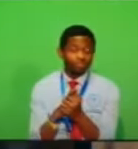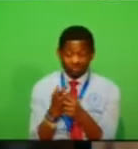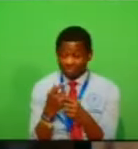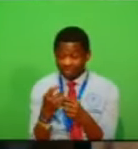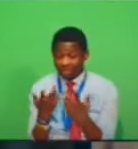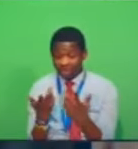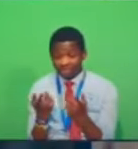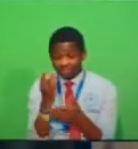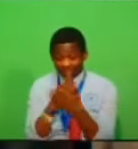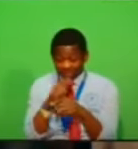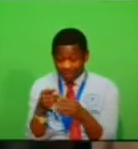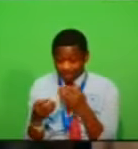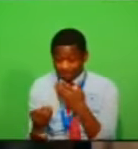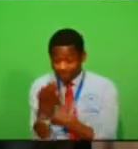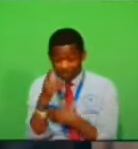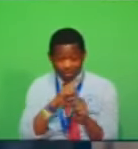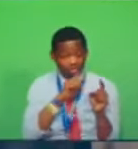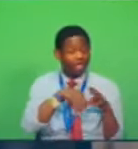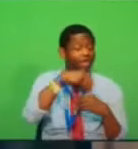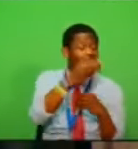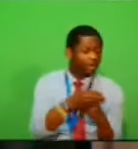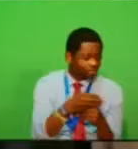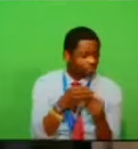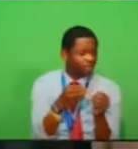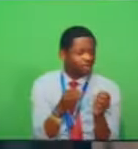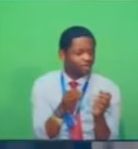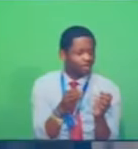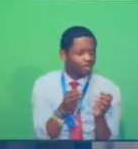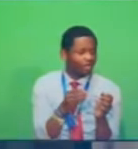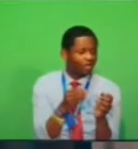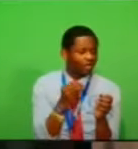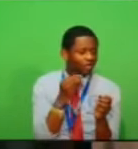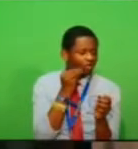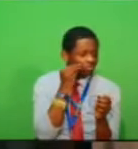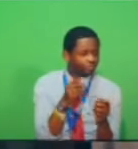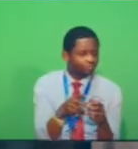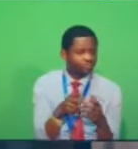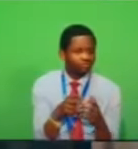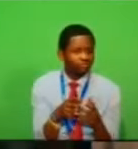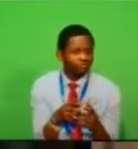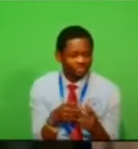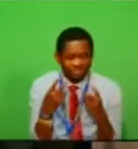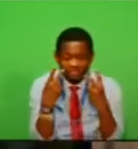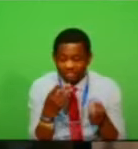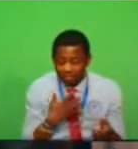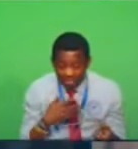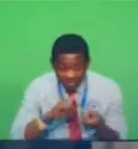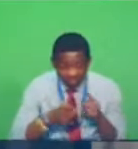house and see my colleagues, students, taking their boxes to school,